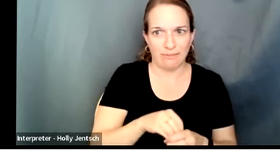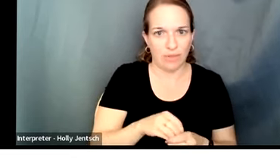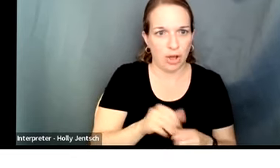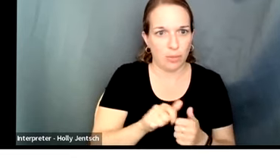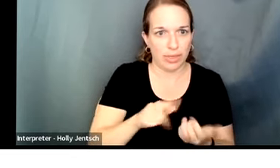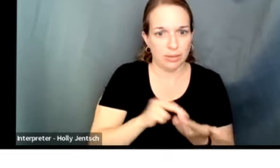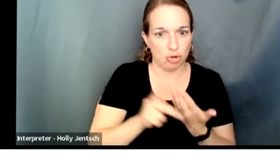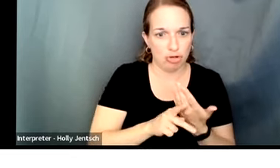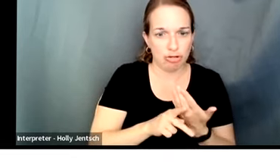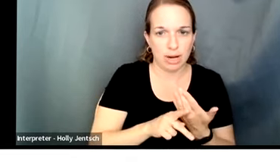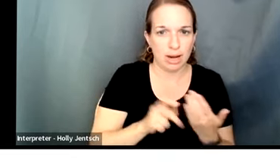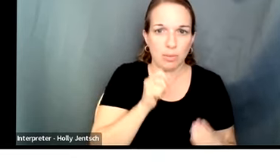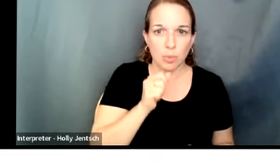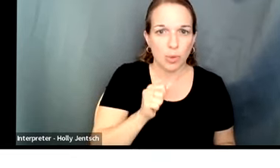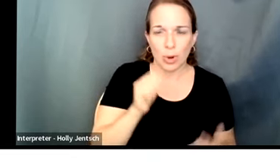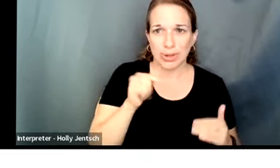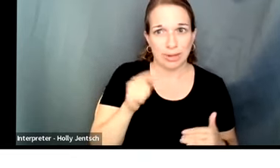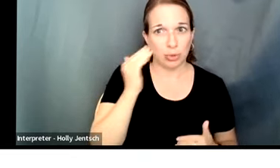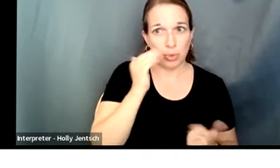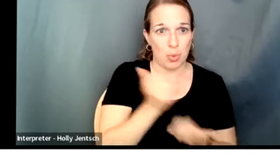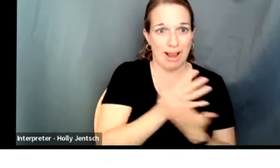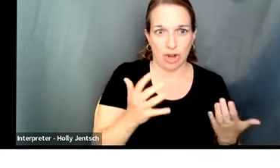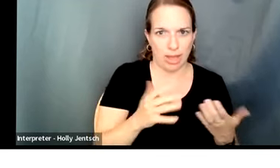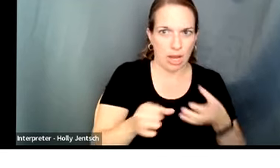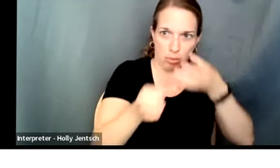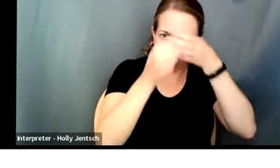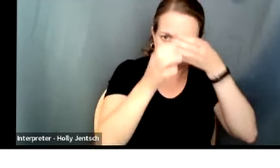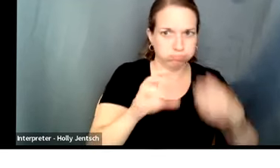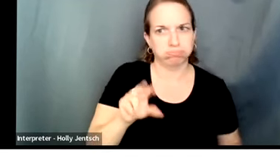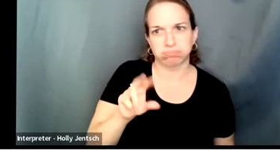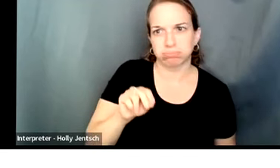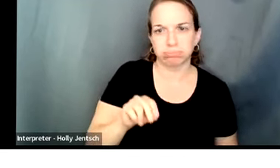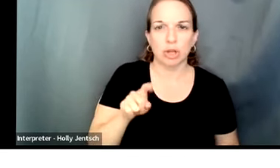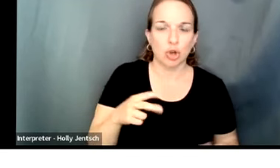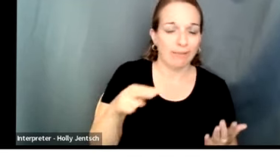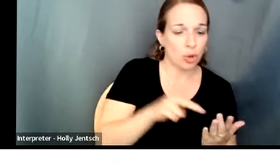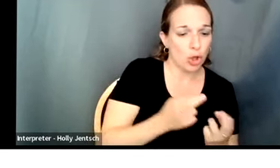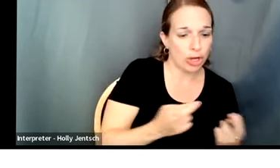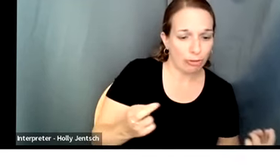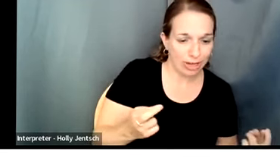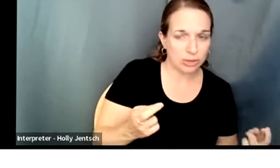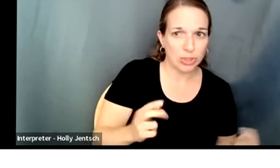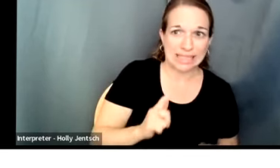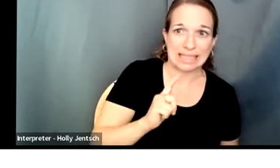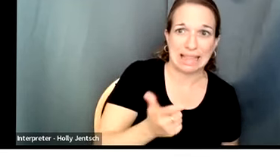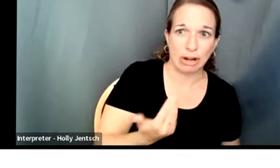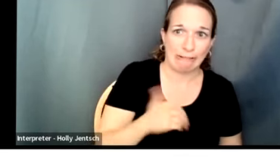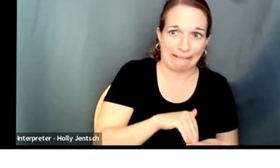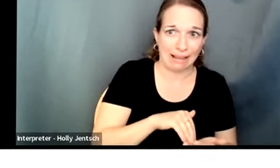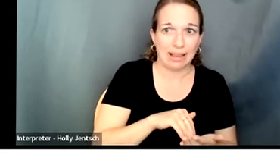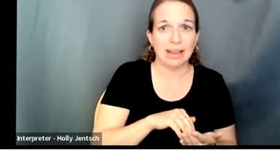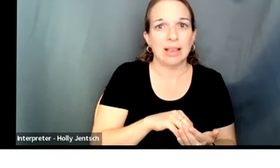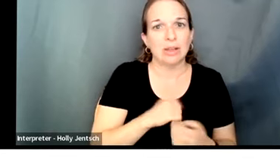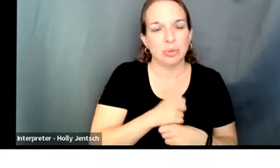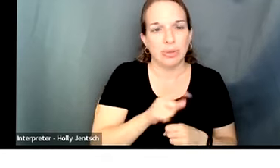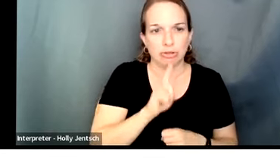you to know it all at the beginning. And you're going to need to go back and look at resources when you're at that point within that life cycle to make sure